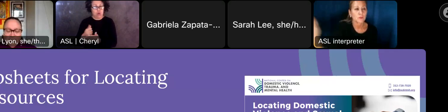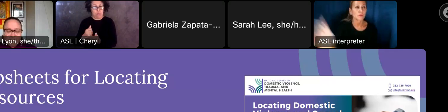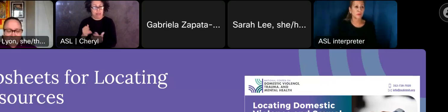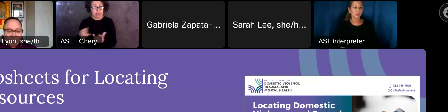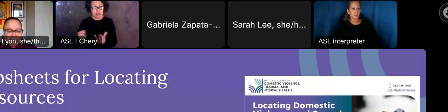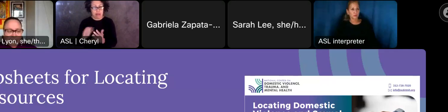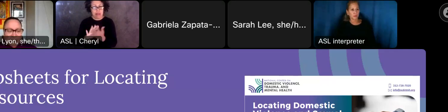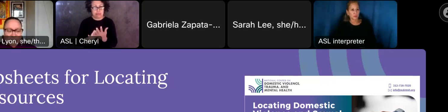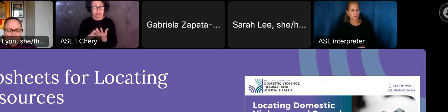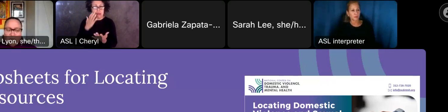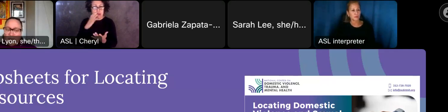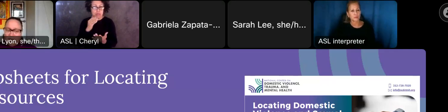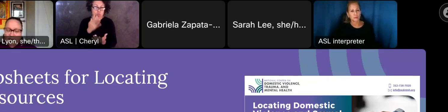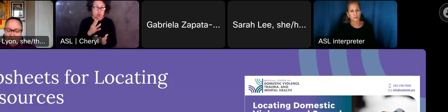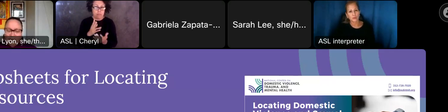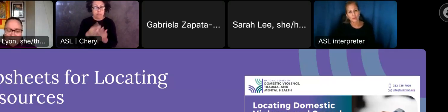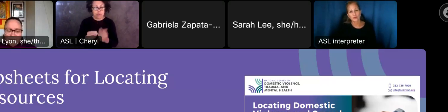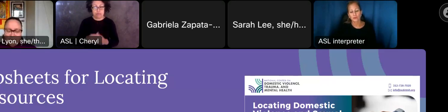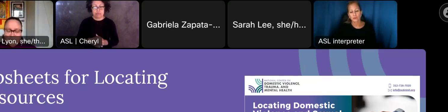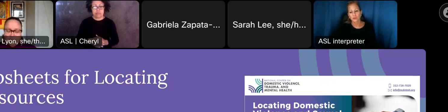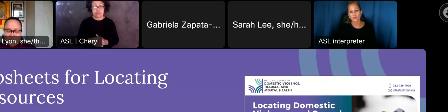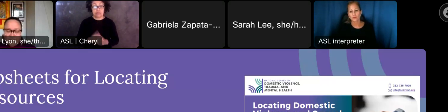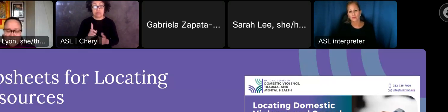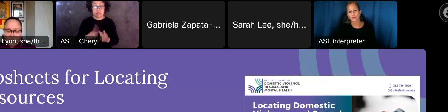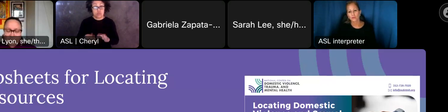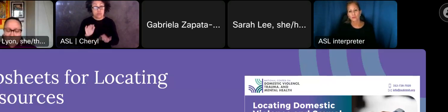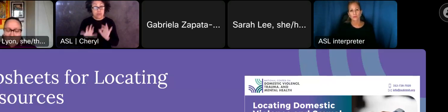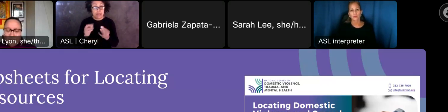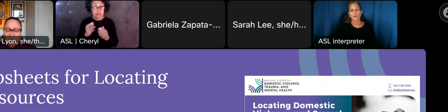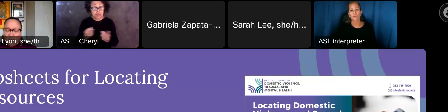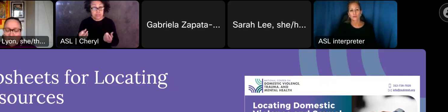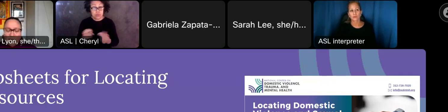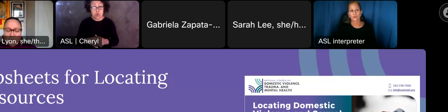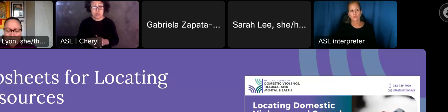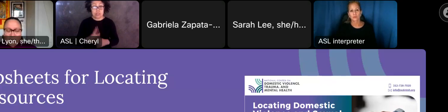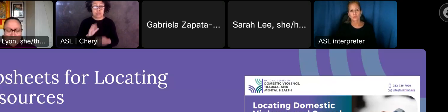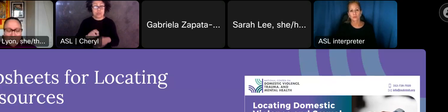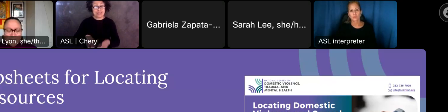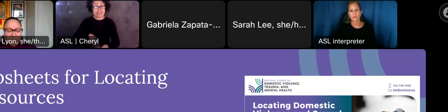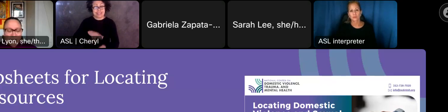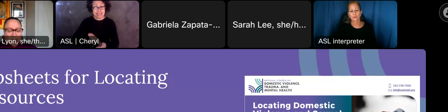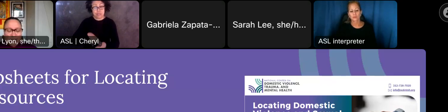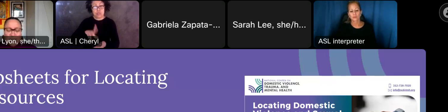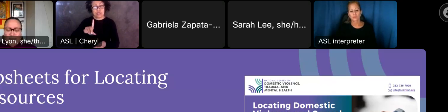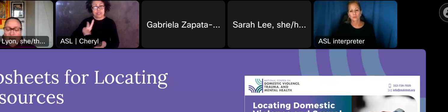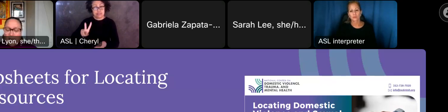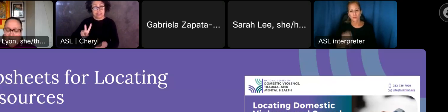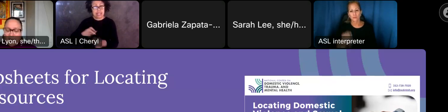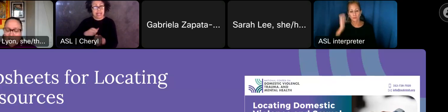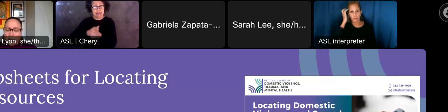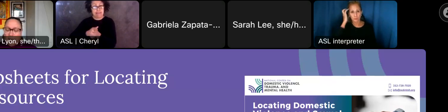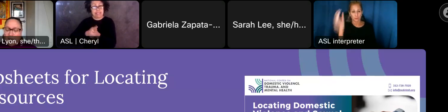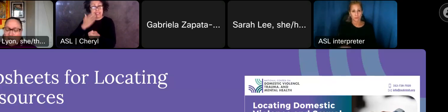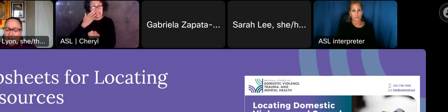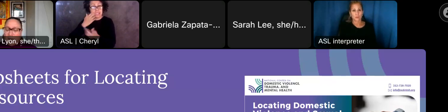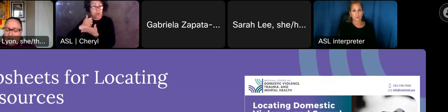Locating domestic violence and sexual assault advocacy resources includes national domestic violence advocacy helplines,